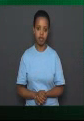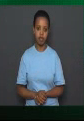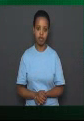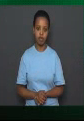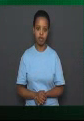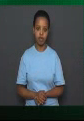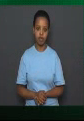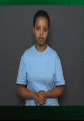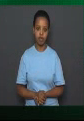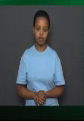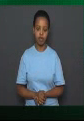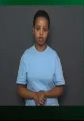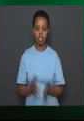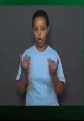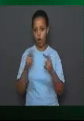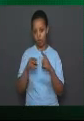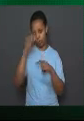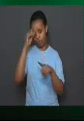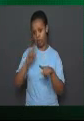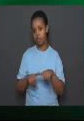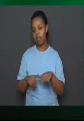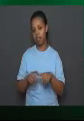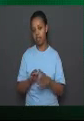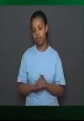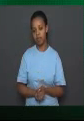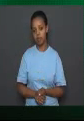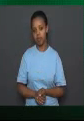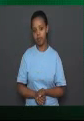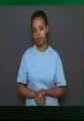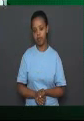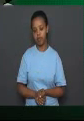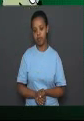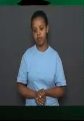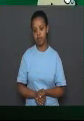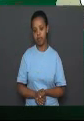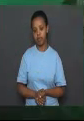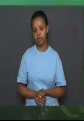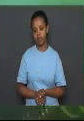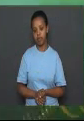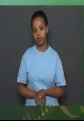Let's get back to our lesson.